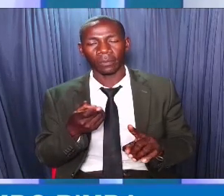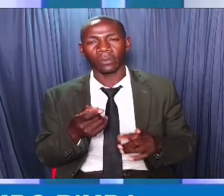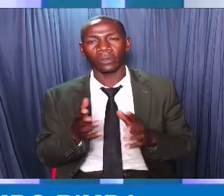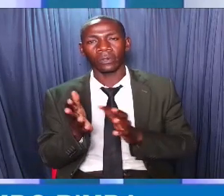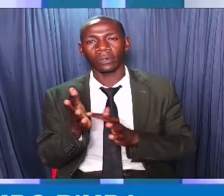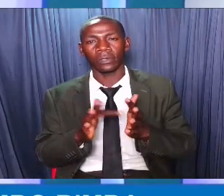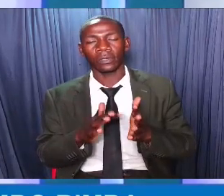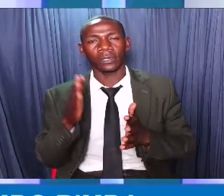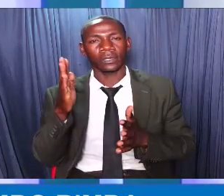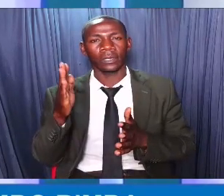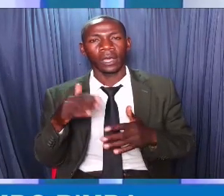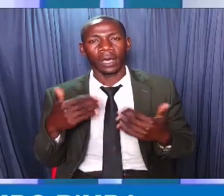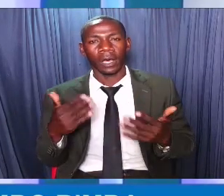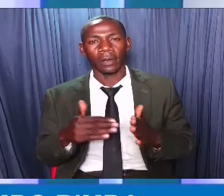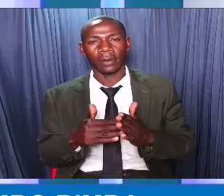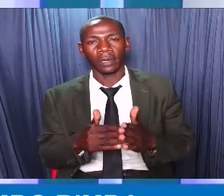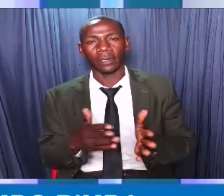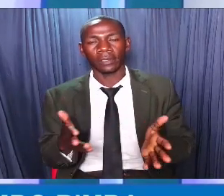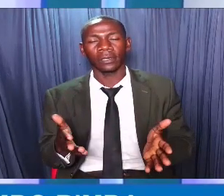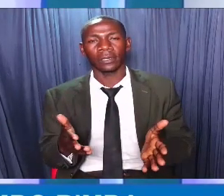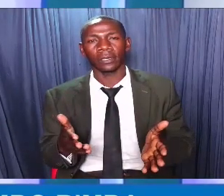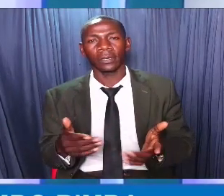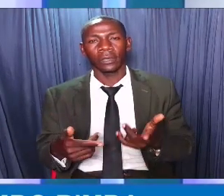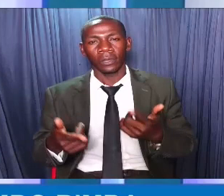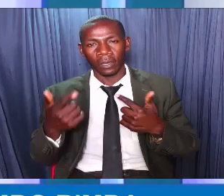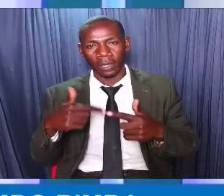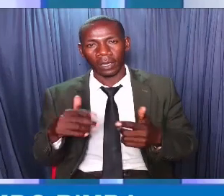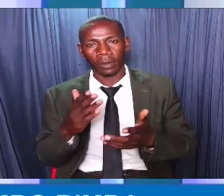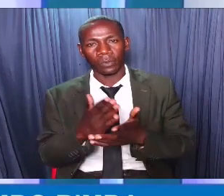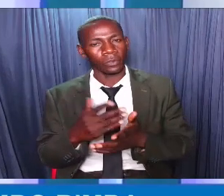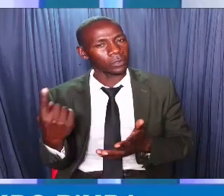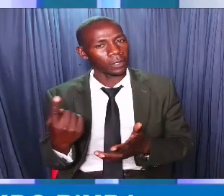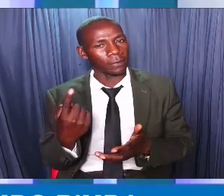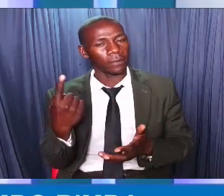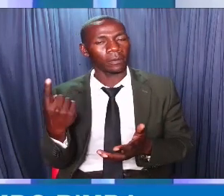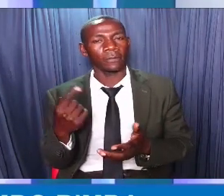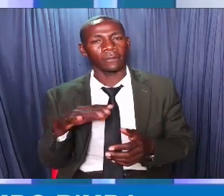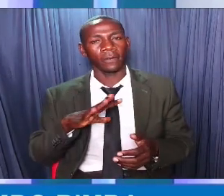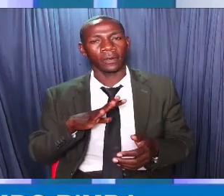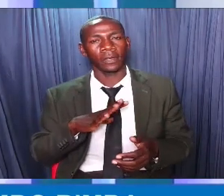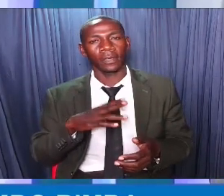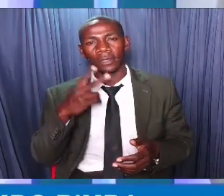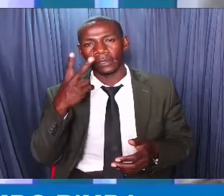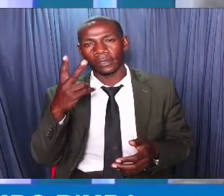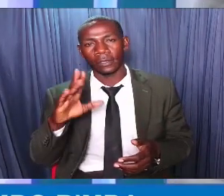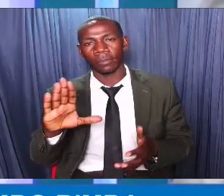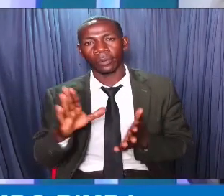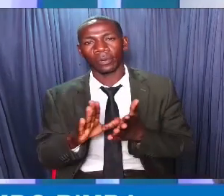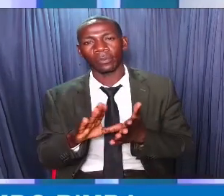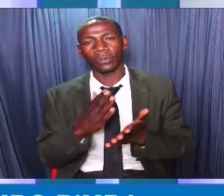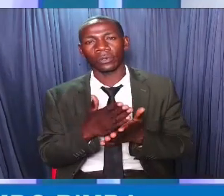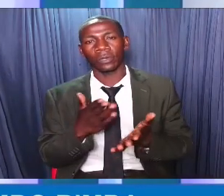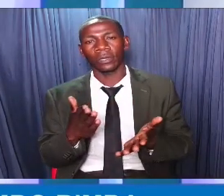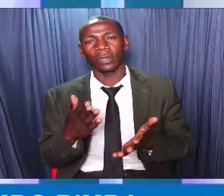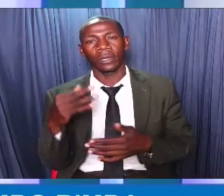Jesus. Ndivyo ameongozwa. That is how he has been guided. Umekuja kweli wewe mwenyewe. You've come yourself fine. Waona shida yangu hii. You see my problem